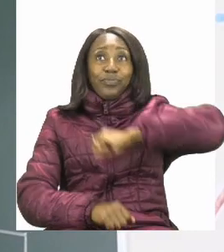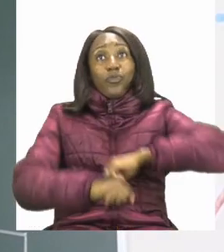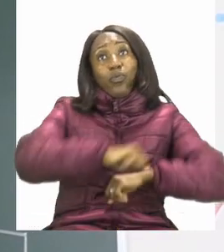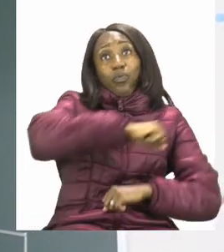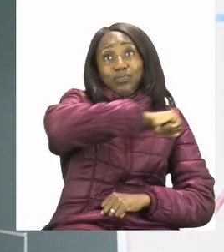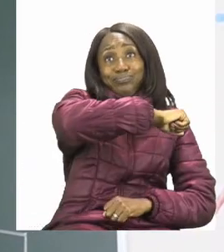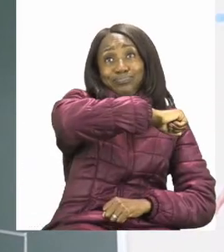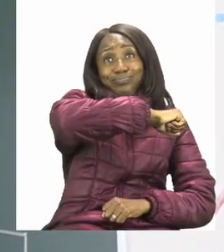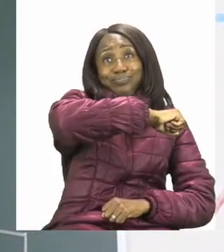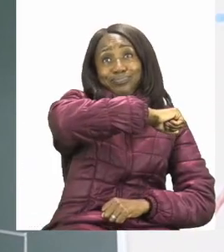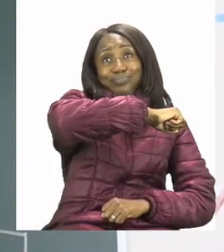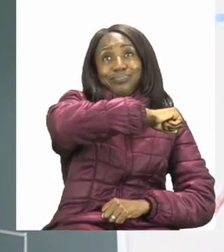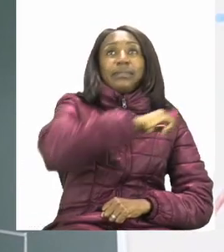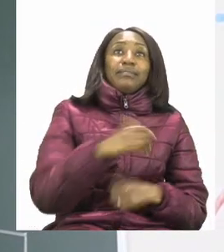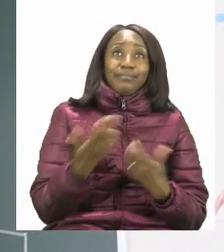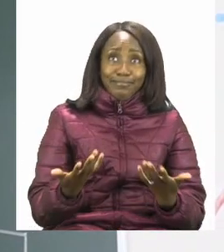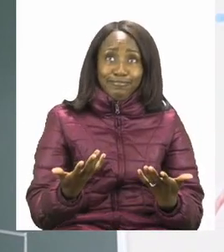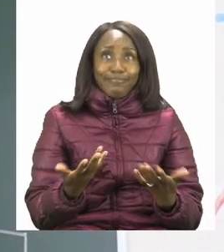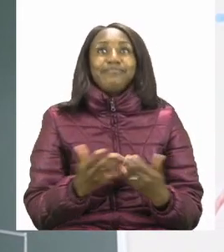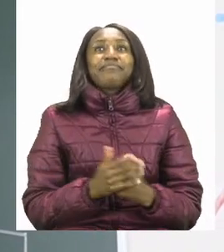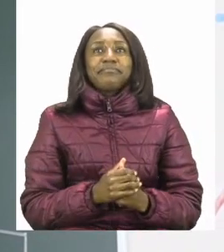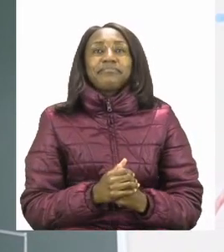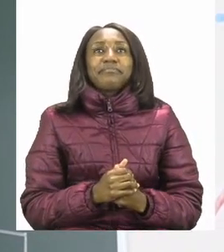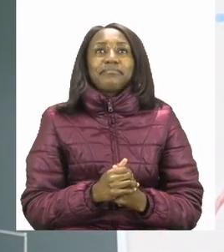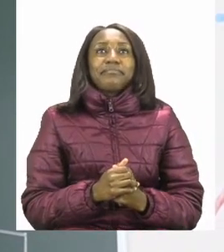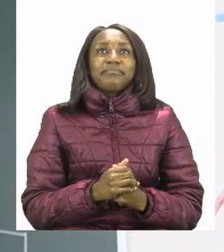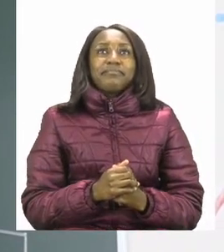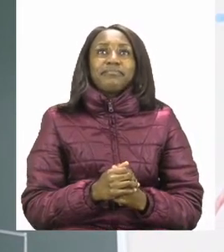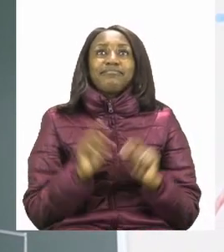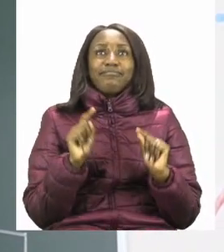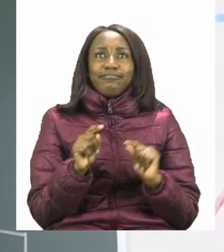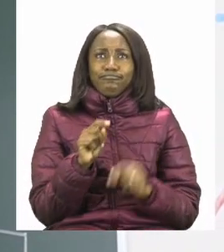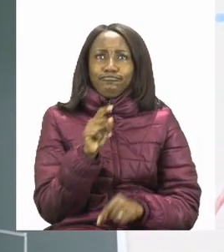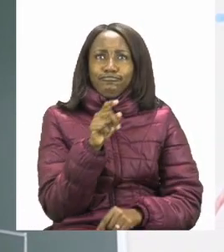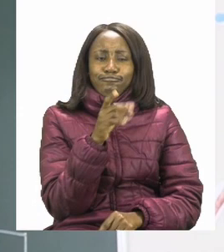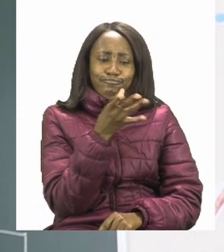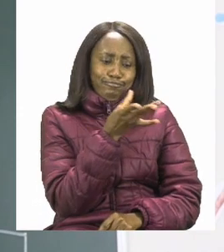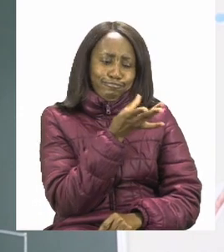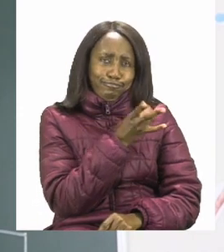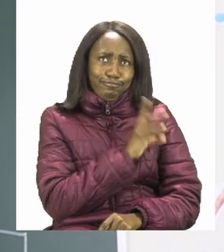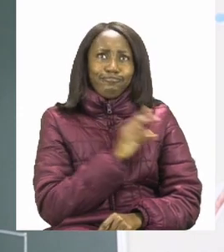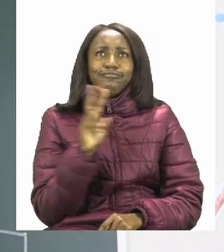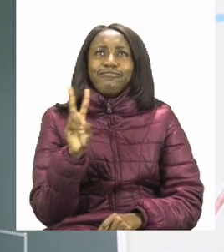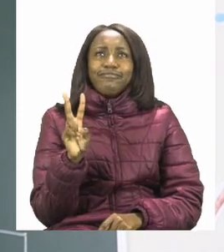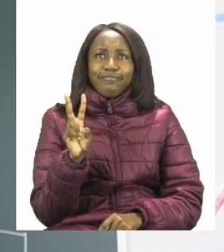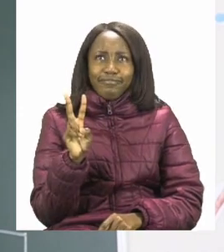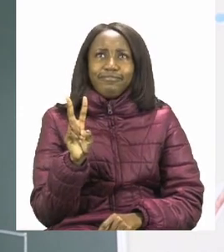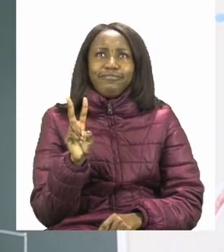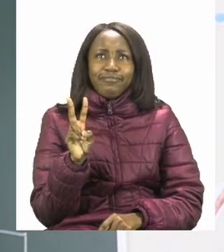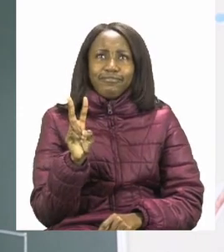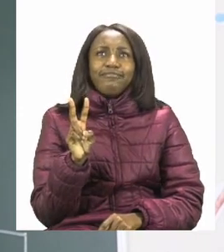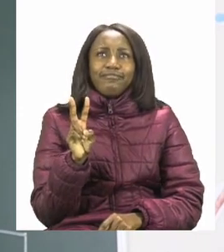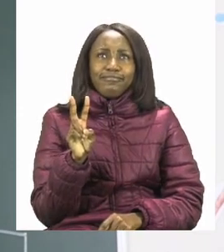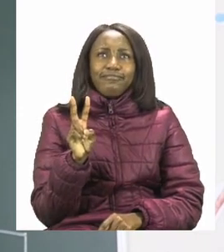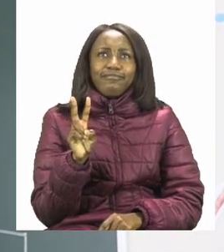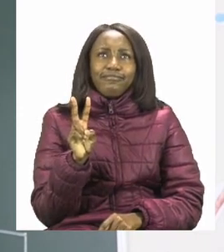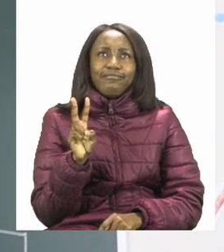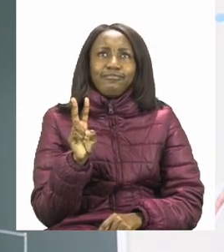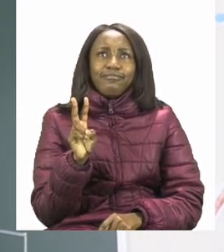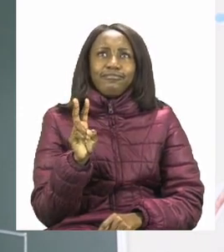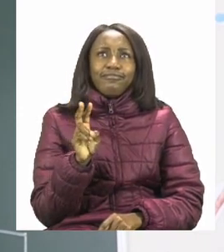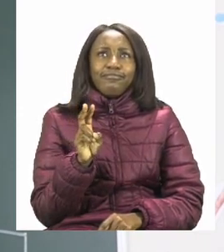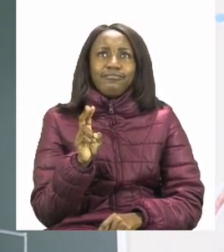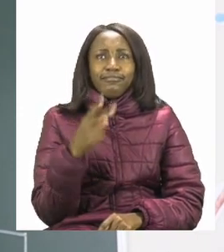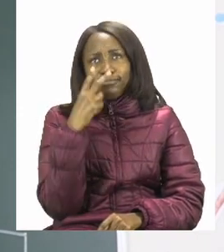numbers. Let's now try the next one. Now the next one that we have is 72.